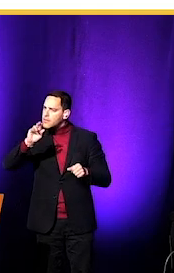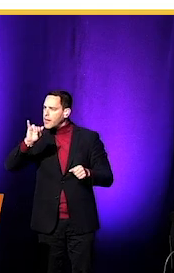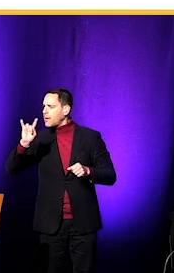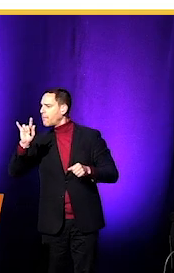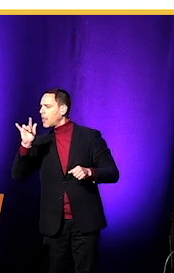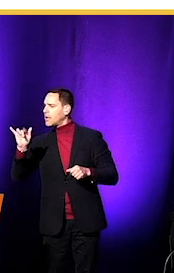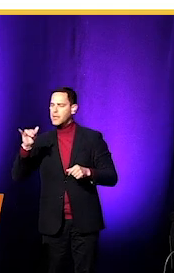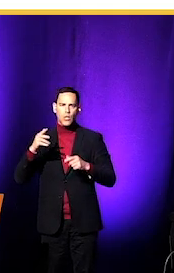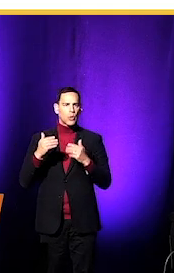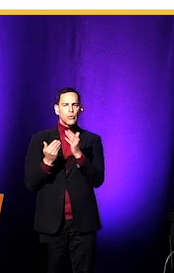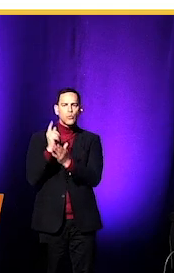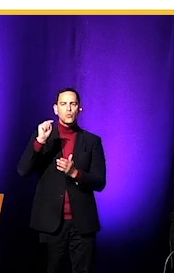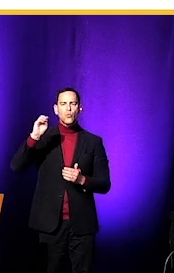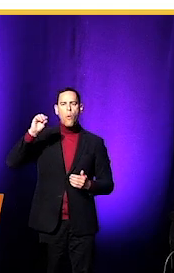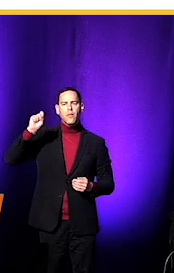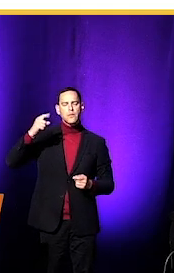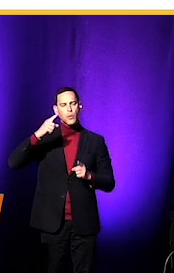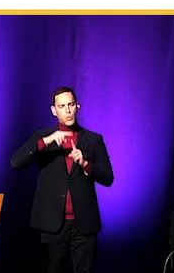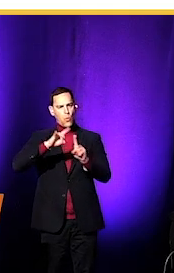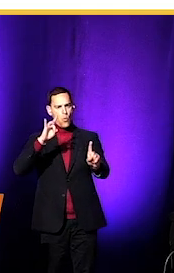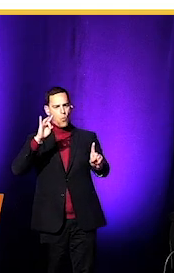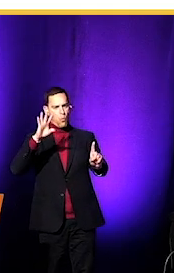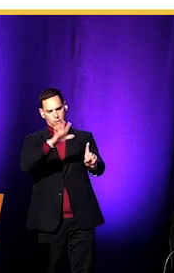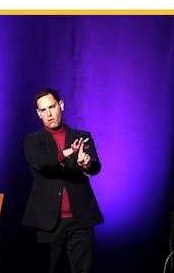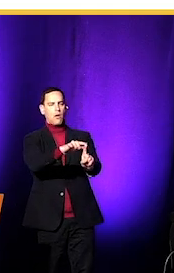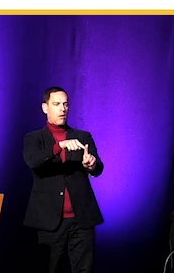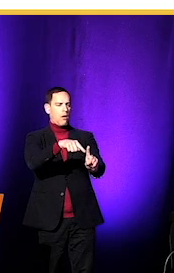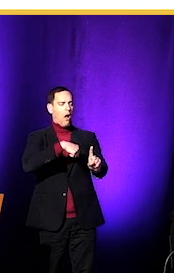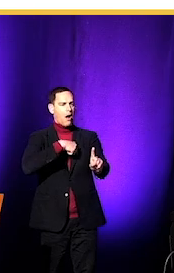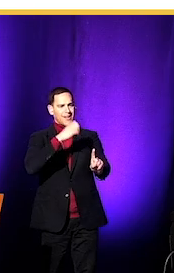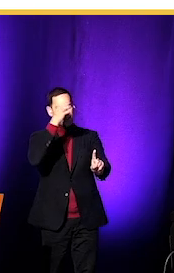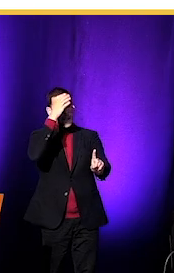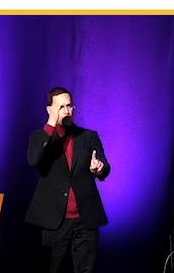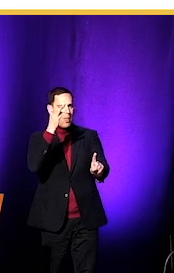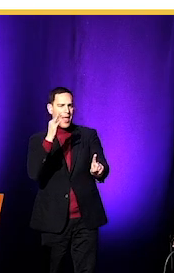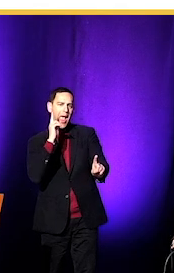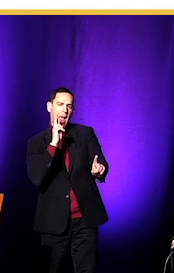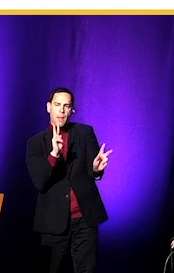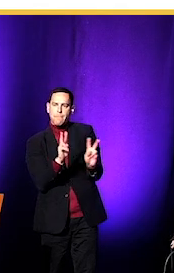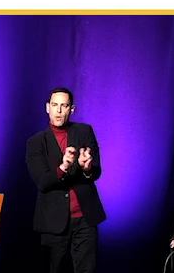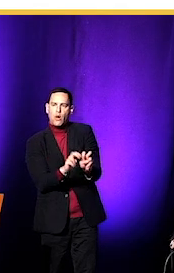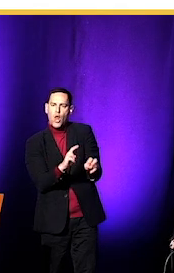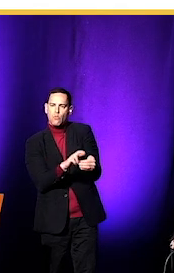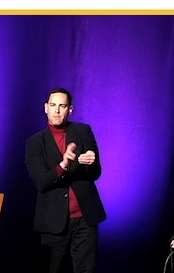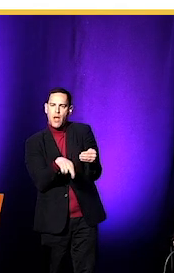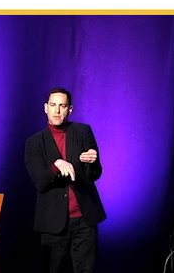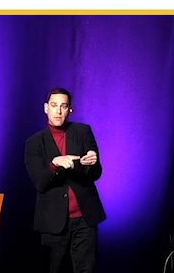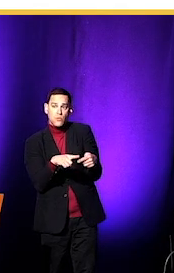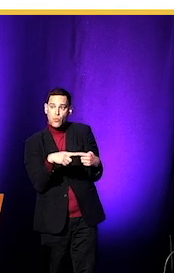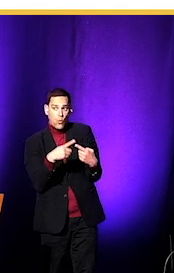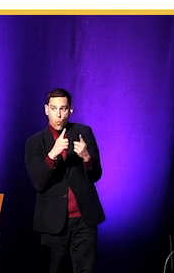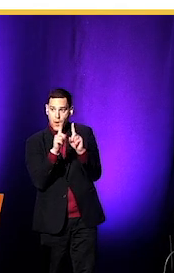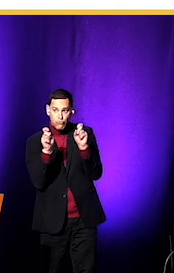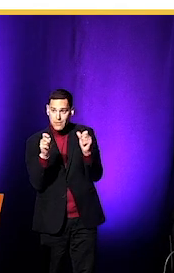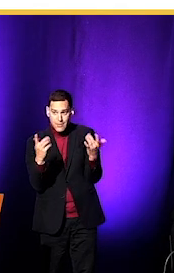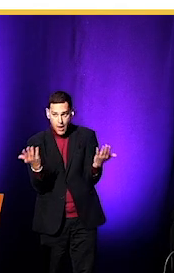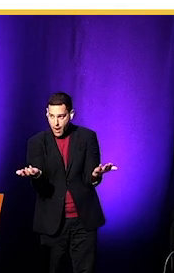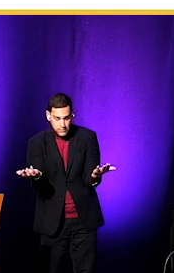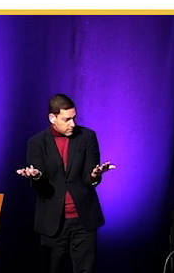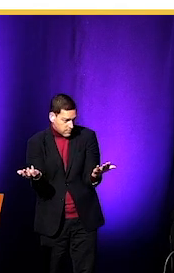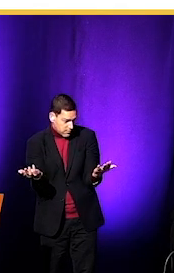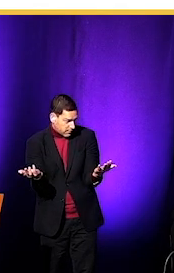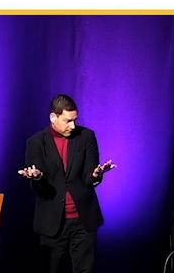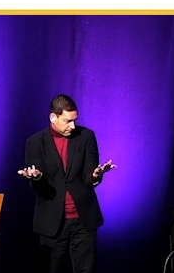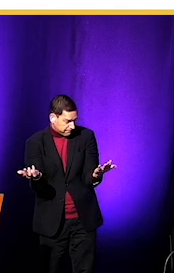us illuminate conceptual and empirical responses to questions such as, what social